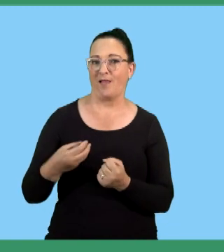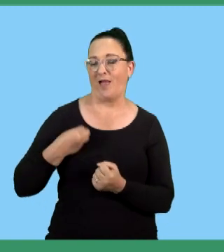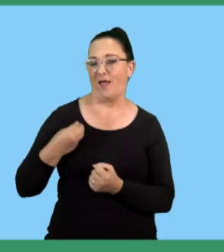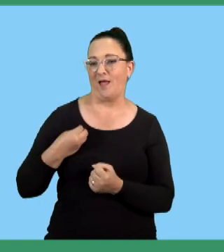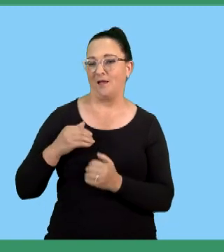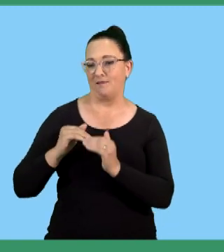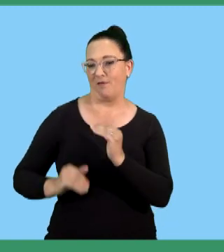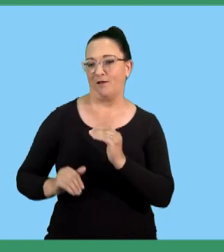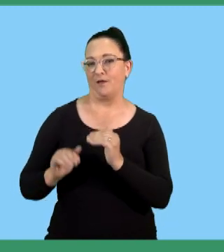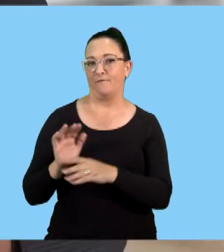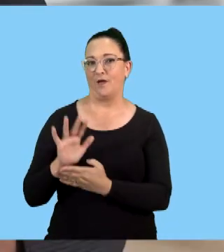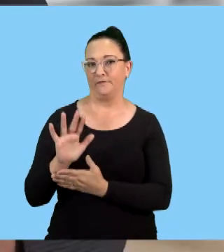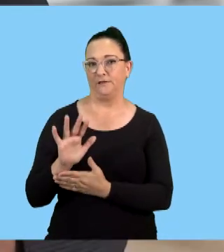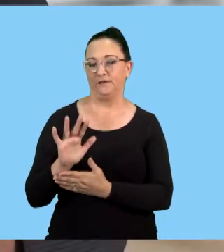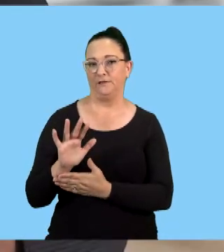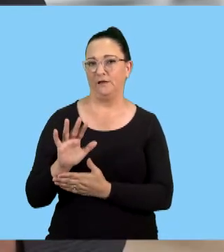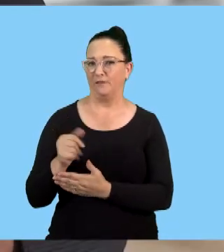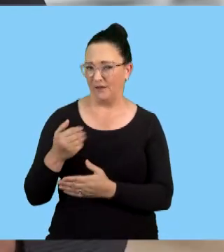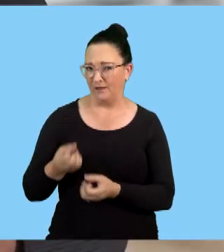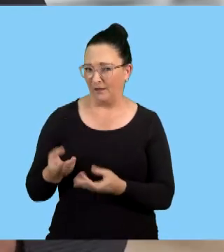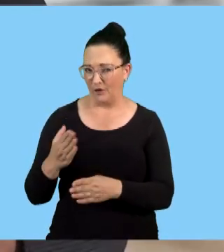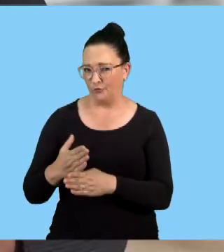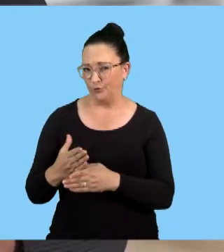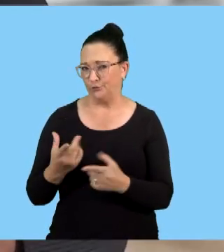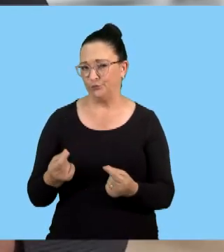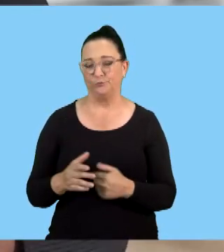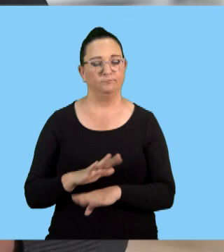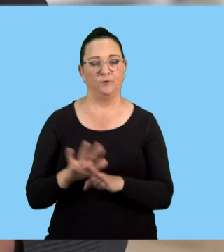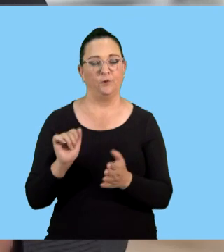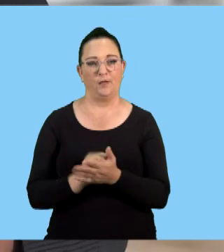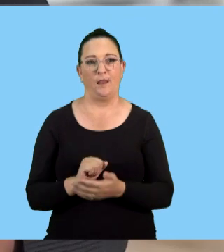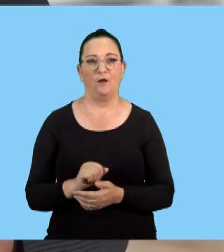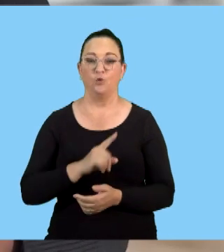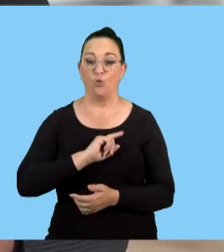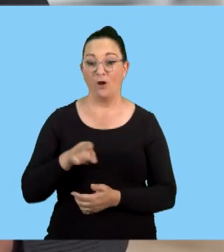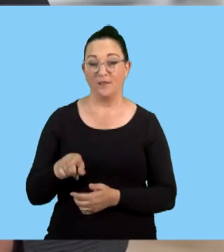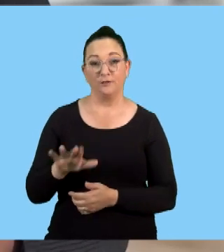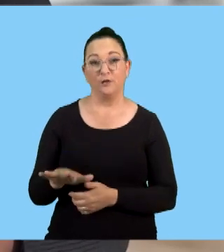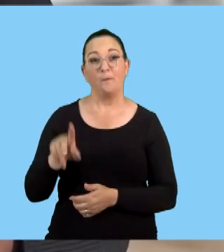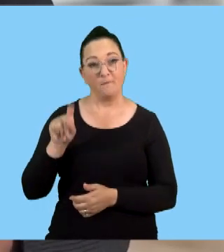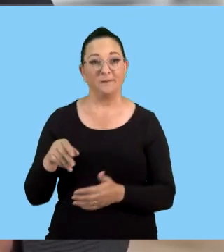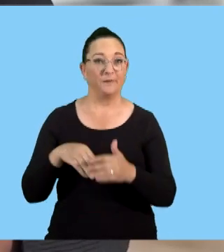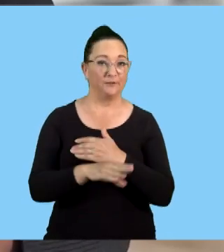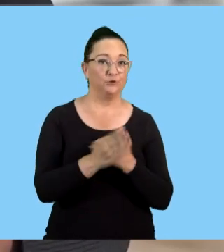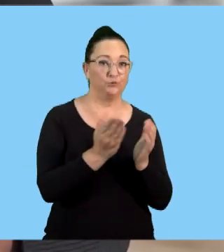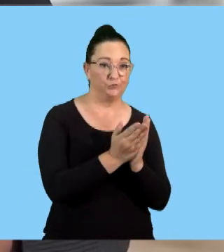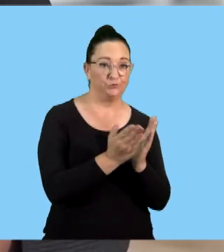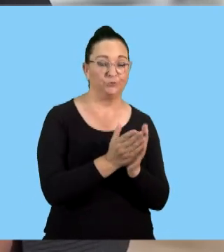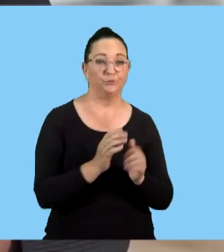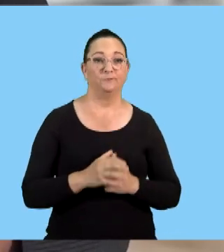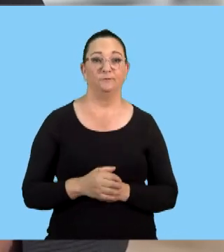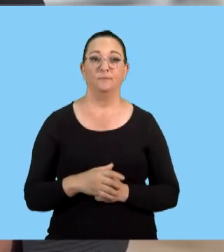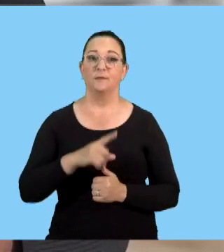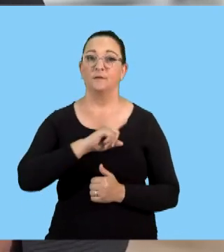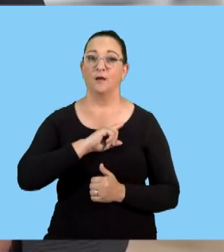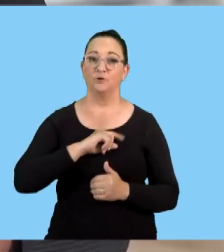15 years of age. Why? As at the age of 15 years, you're expected to still be in school. So employing a child that is younger than 15 years would